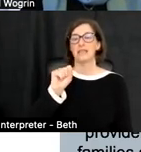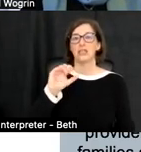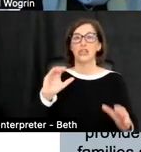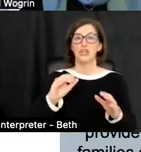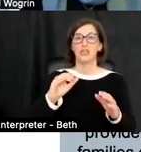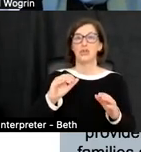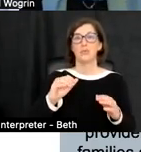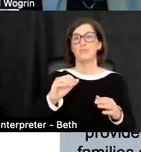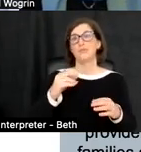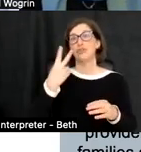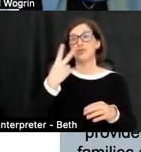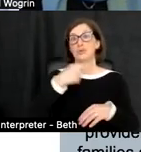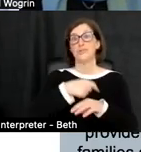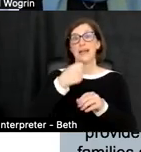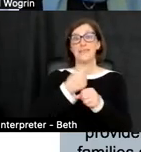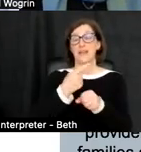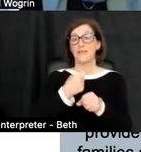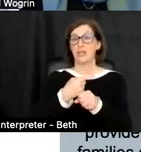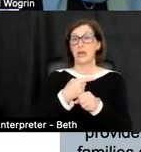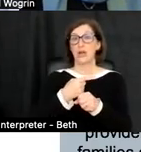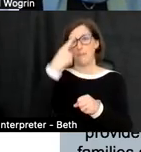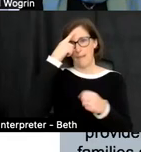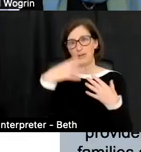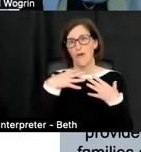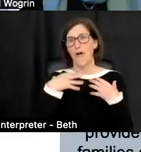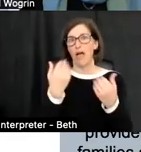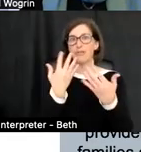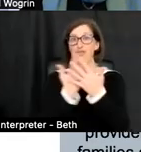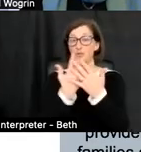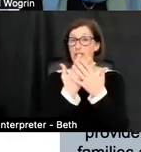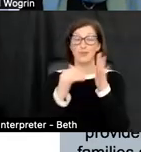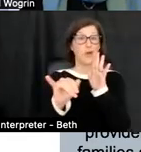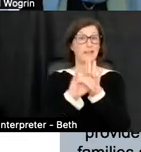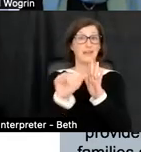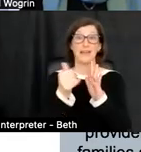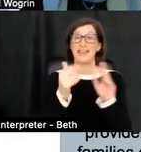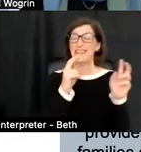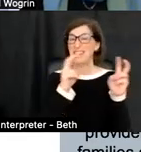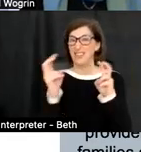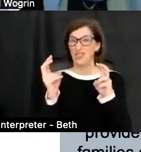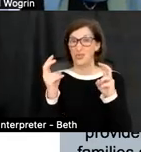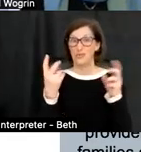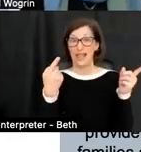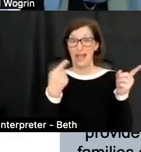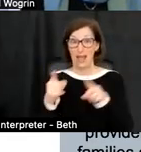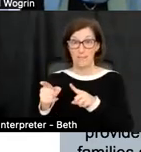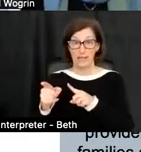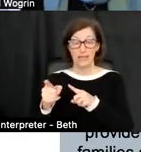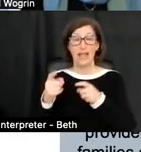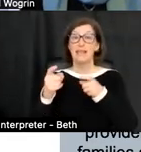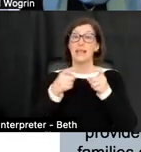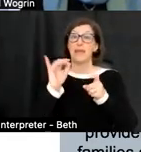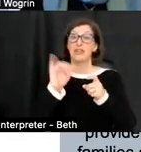health screening and to identify any problems that are going on. They manage this through